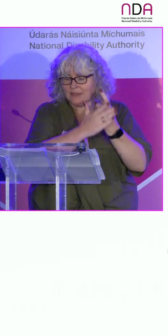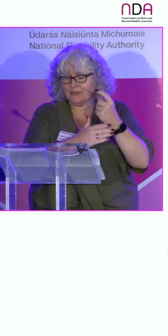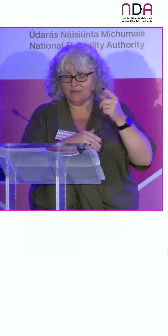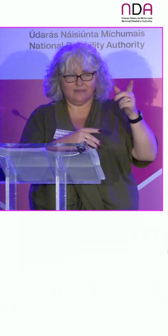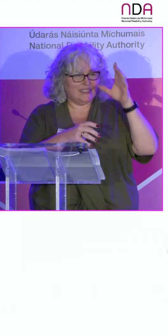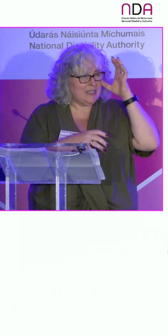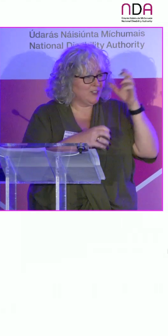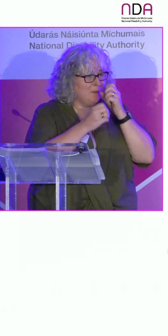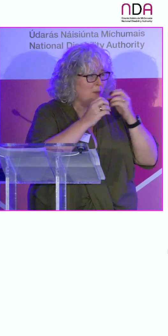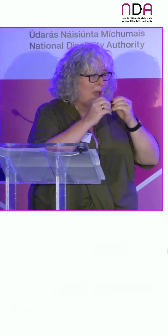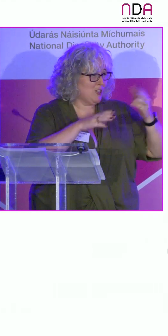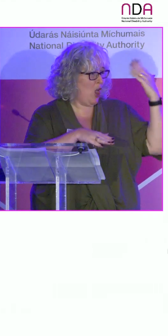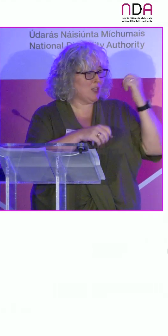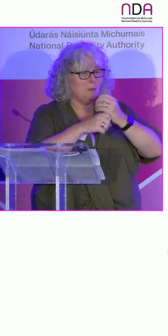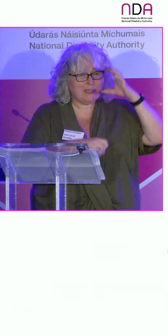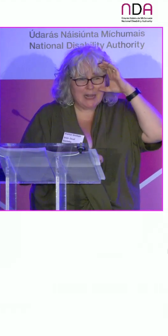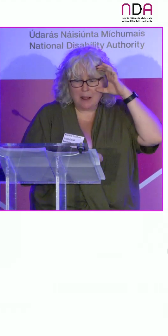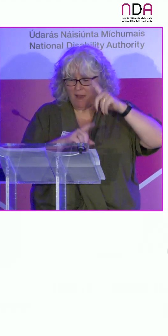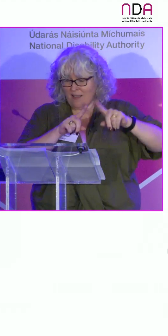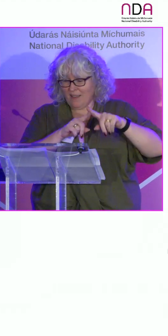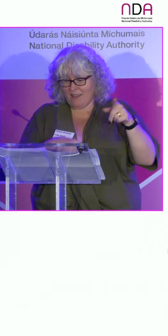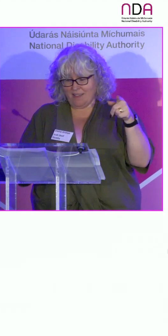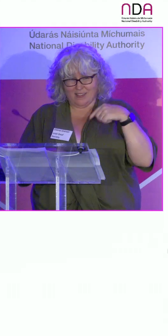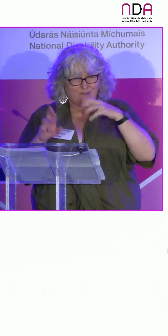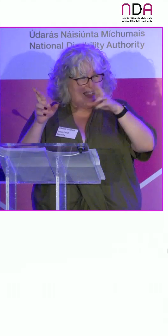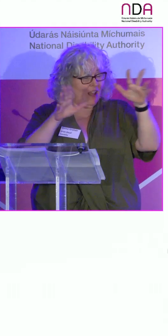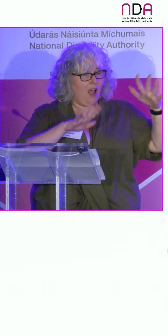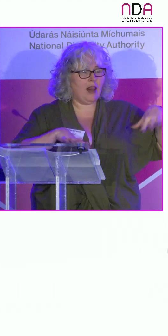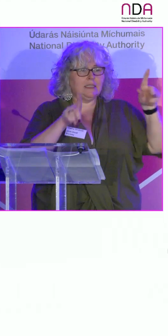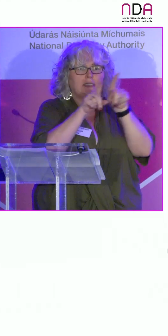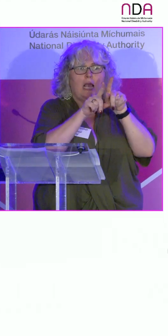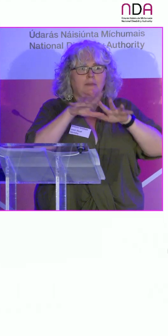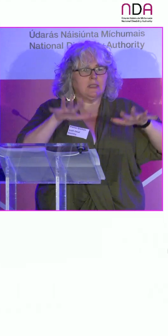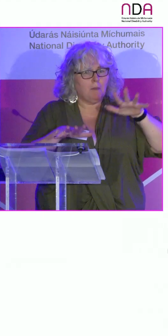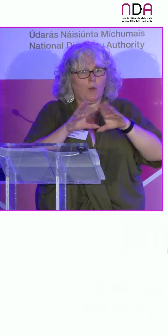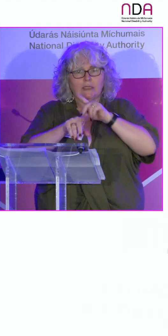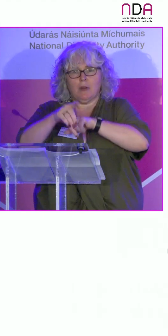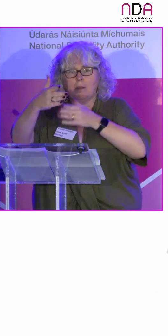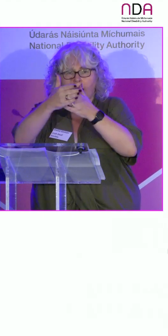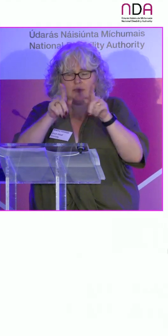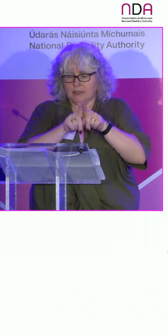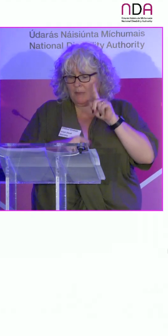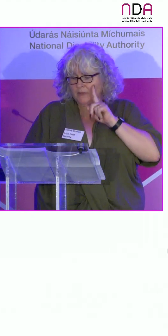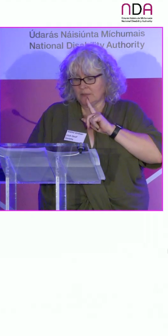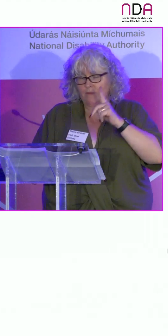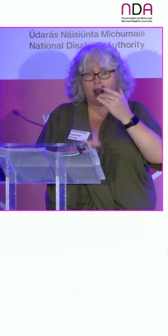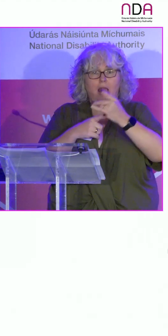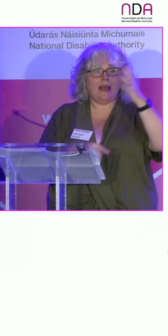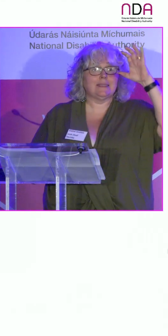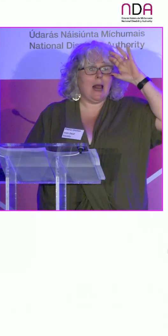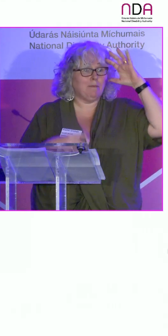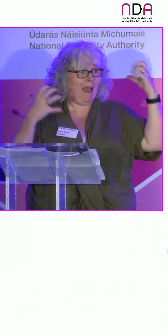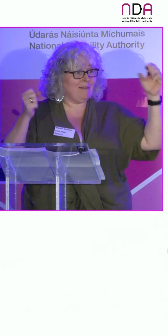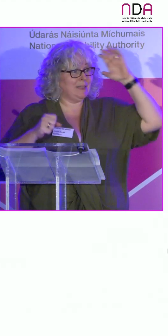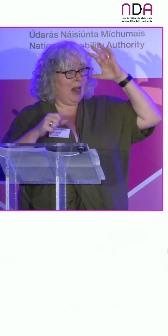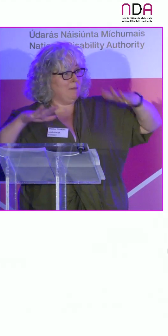I have mentioned different events that may be on. Maybe cinema for example, was mentioned before. It's very, very similar with disability barriers